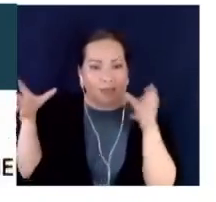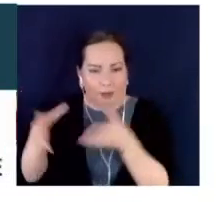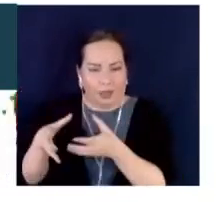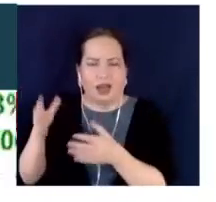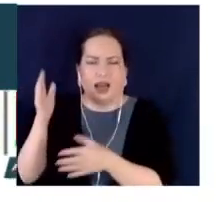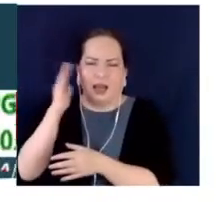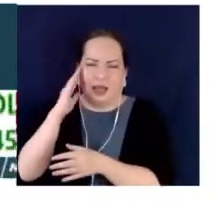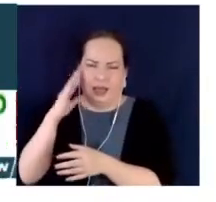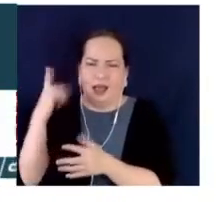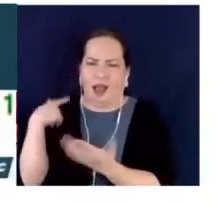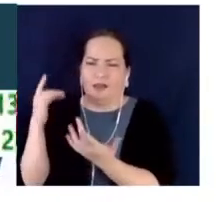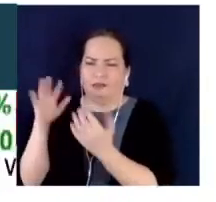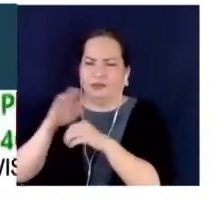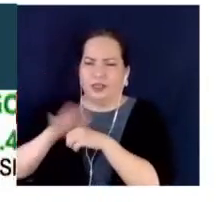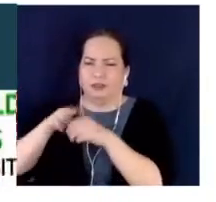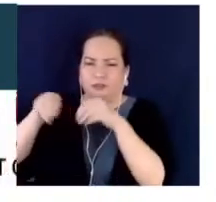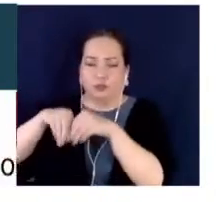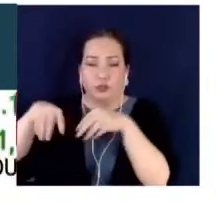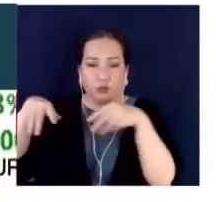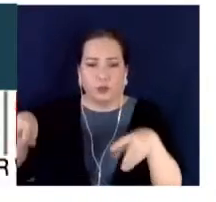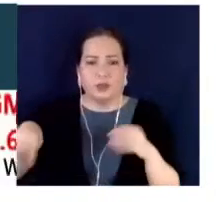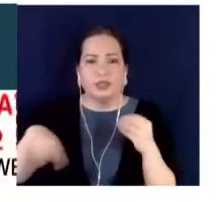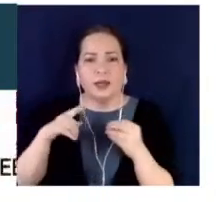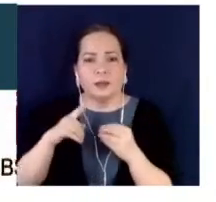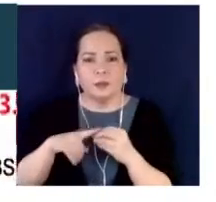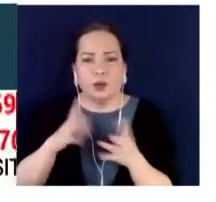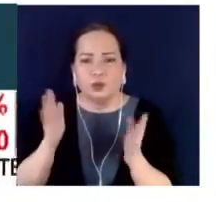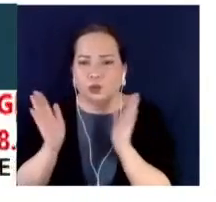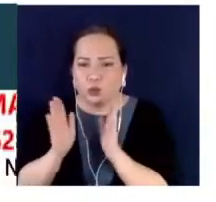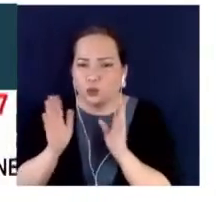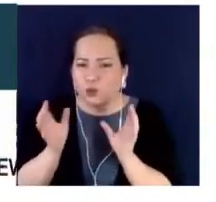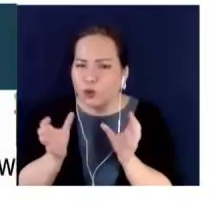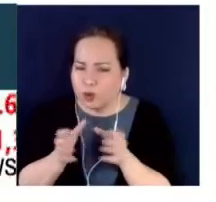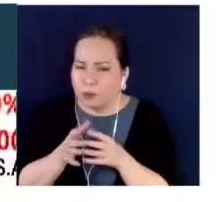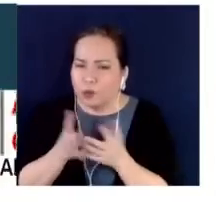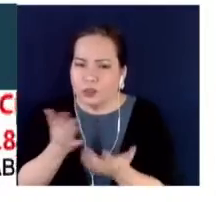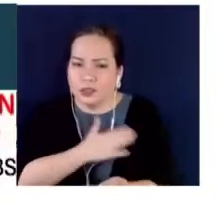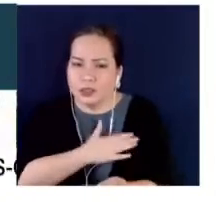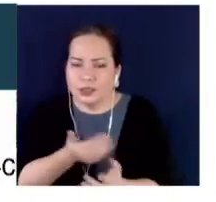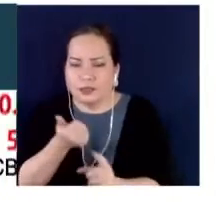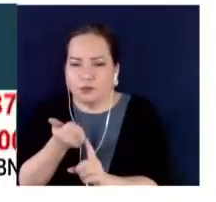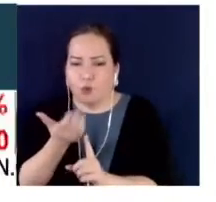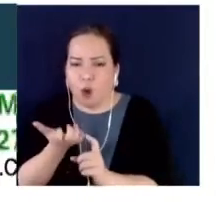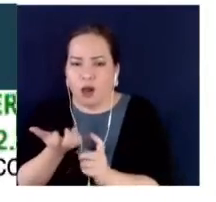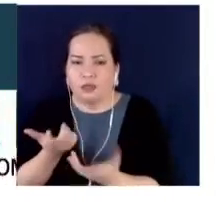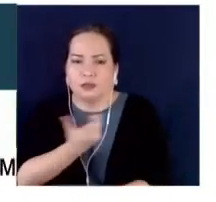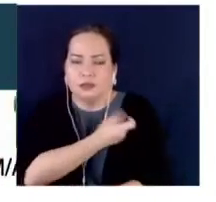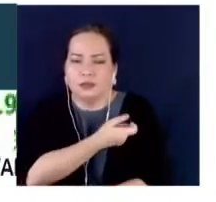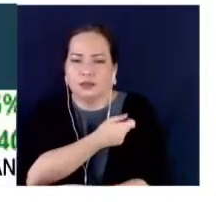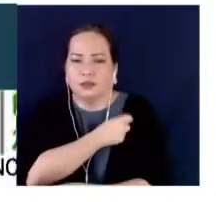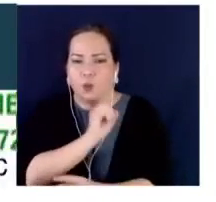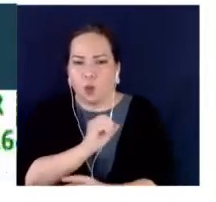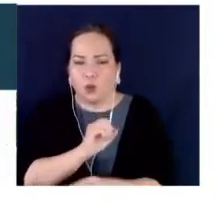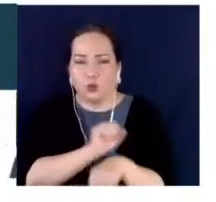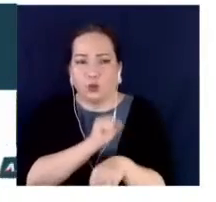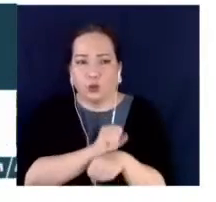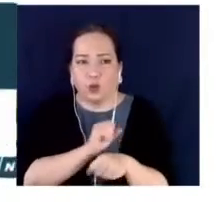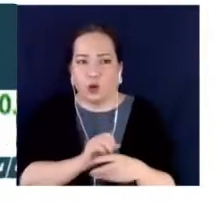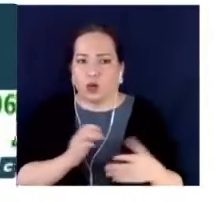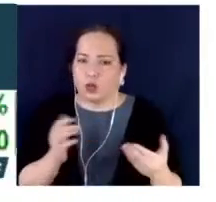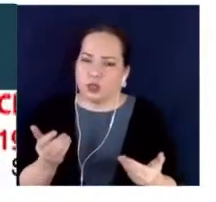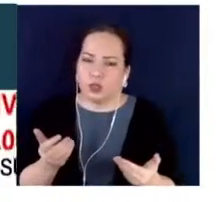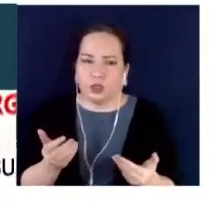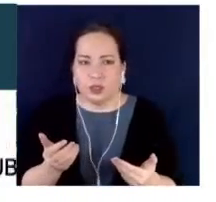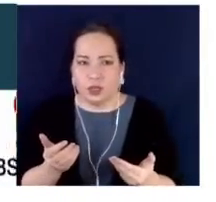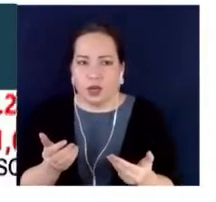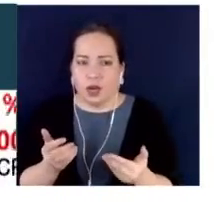have the connection. But what about smaller companies who do want to vaccinate their employees? What is the safeguard there so that they won't be able to